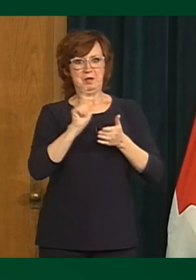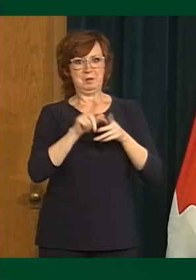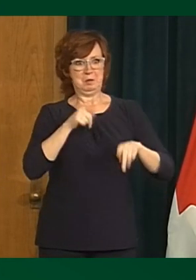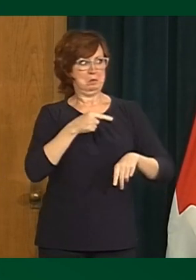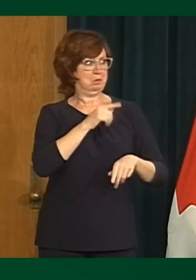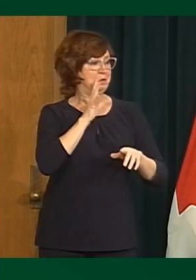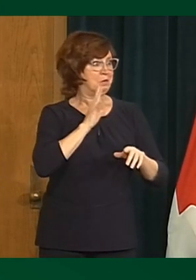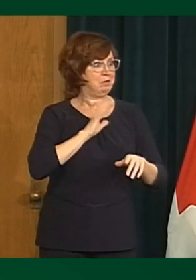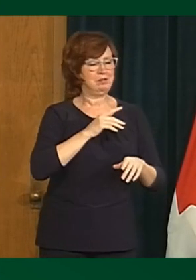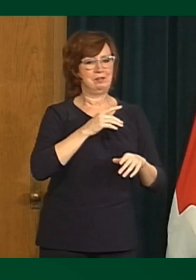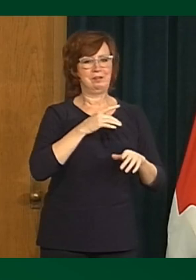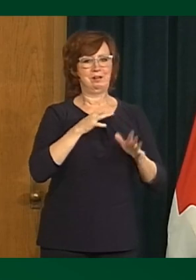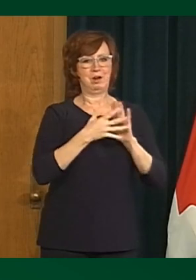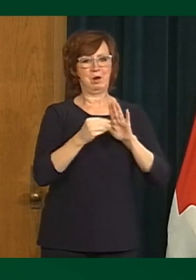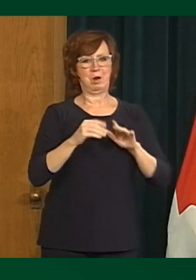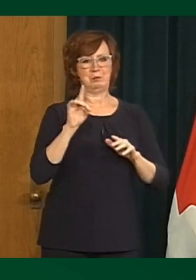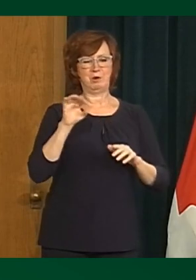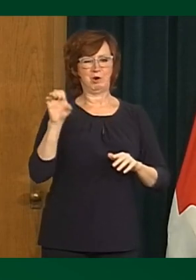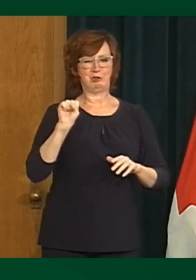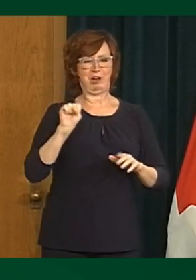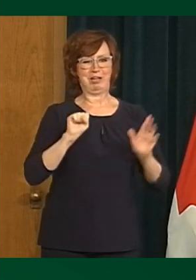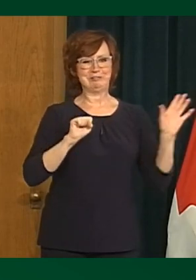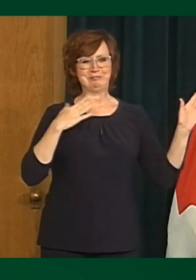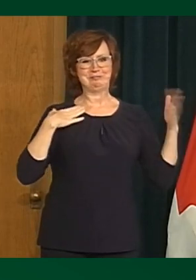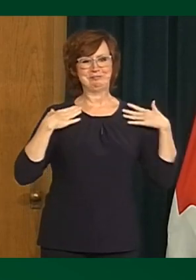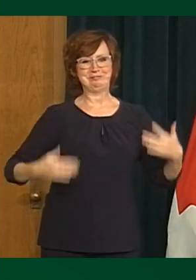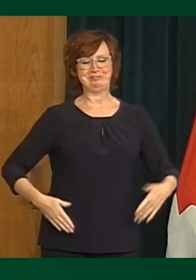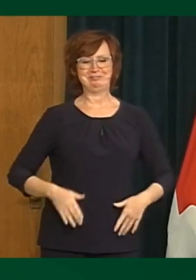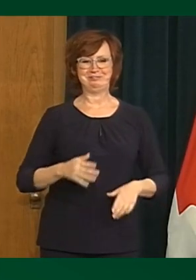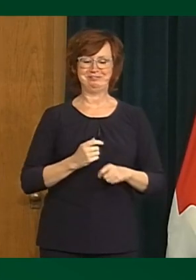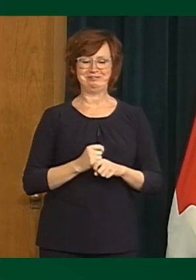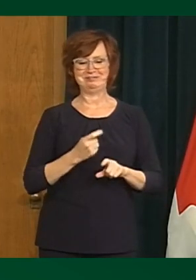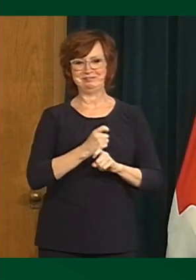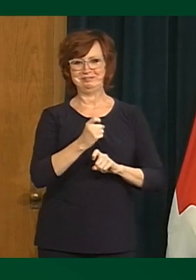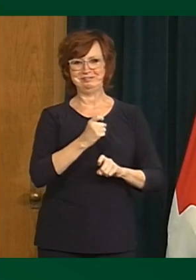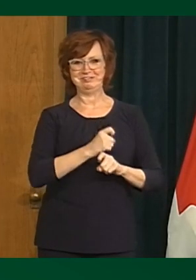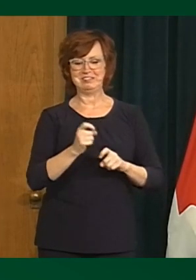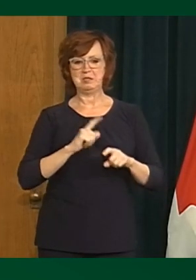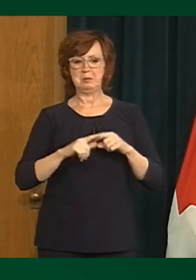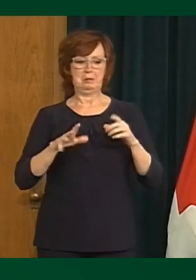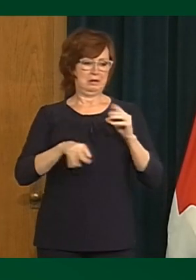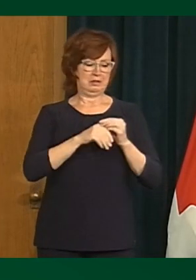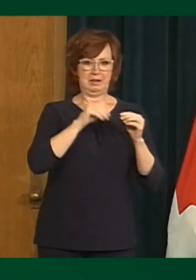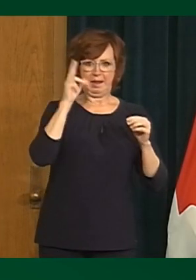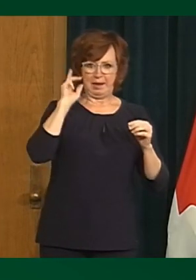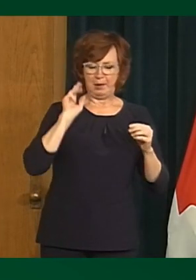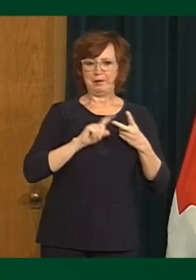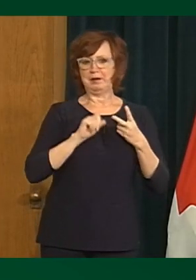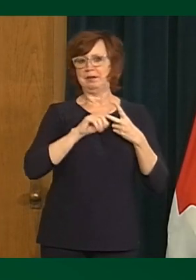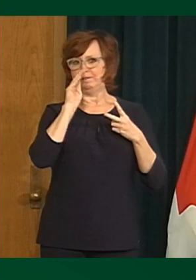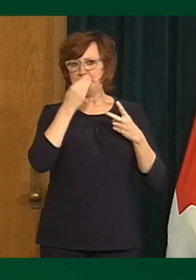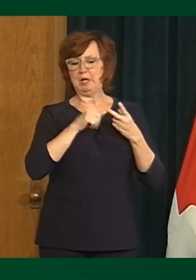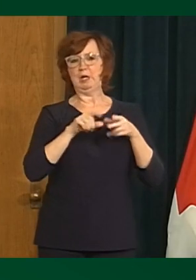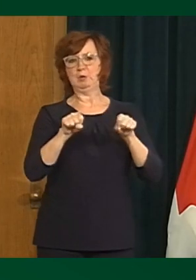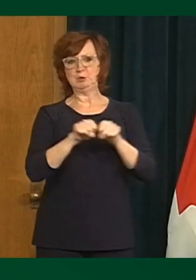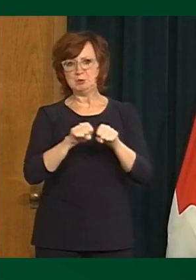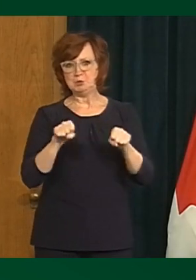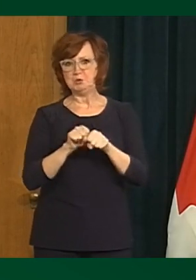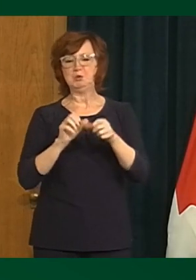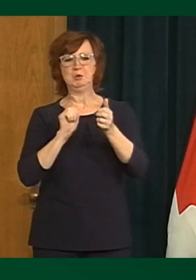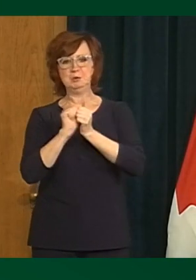reason. In addition to hair salons and clothing stores, there will be shoe stores, flower shops, sporting goods stores, gift